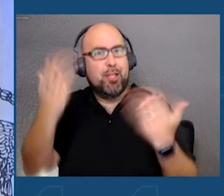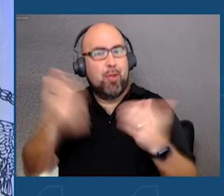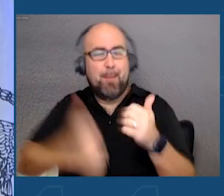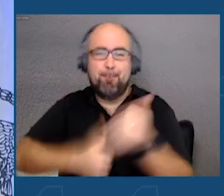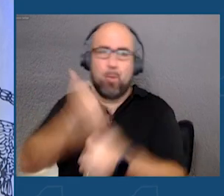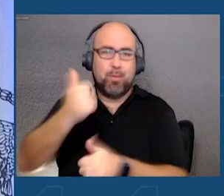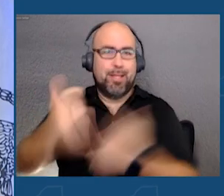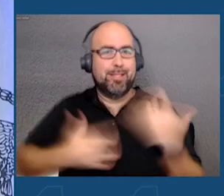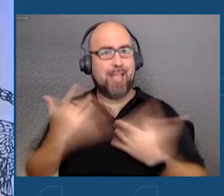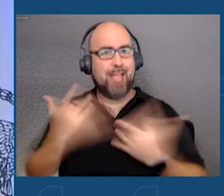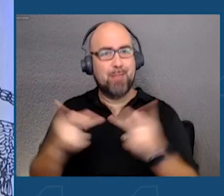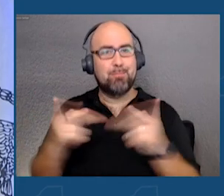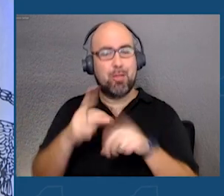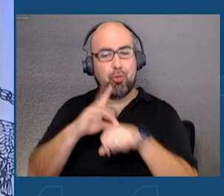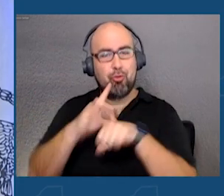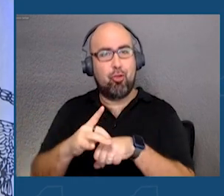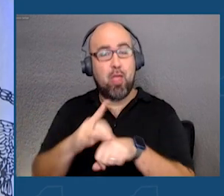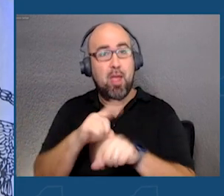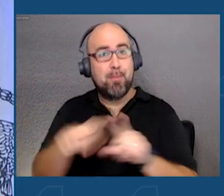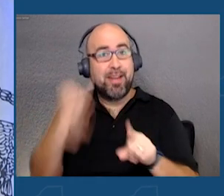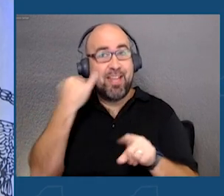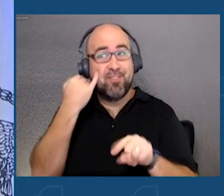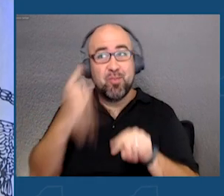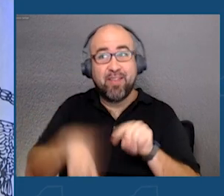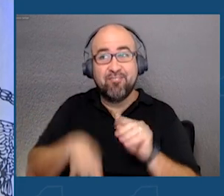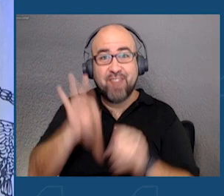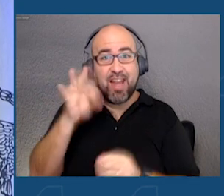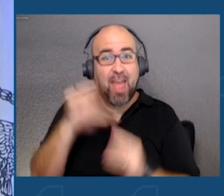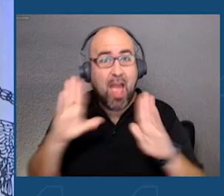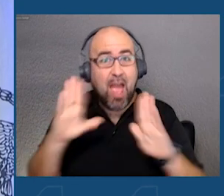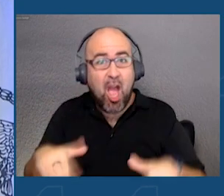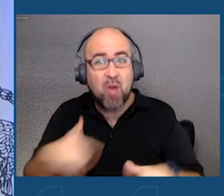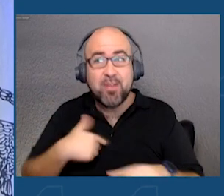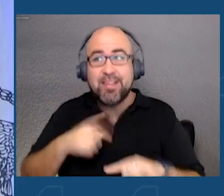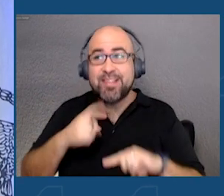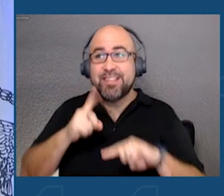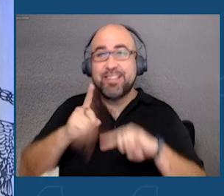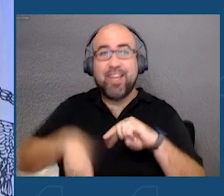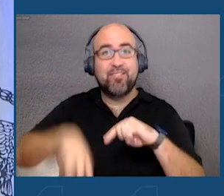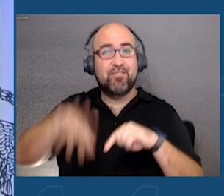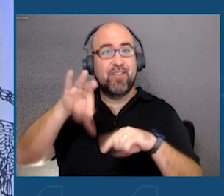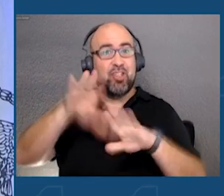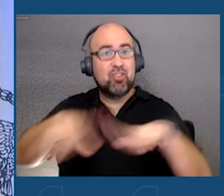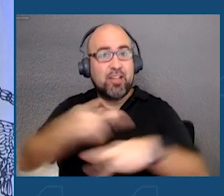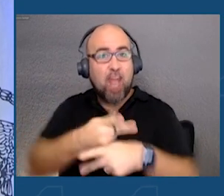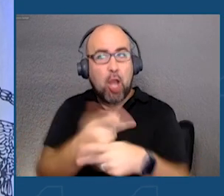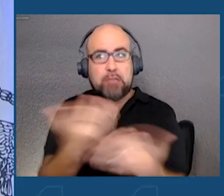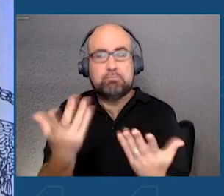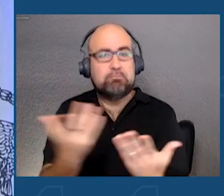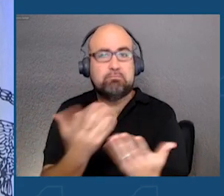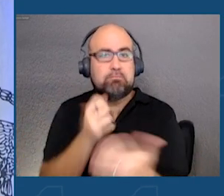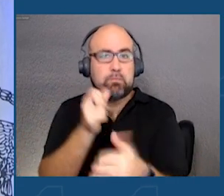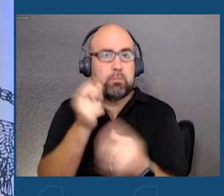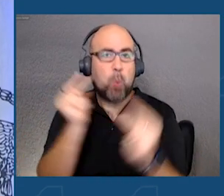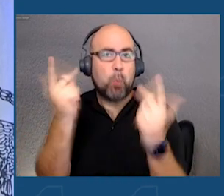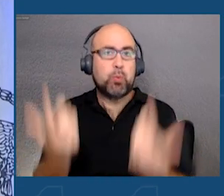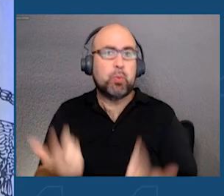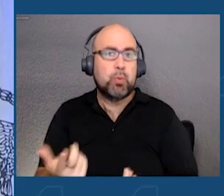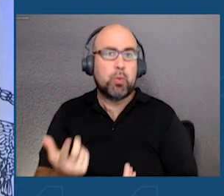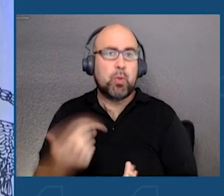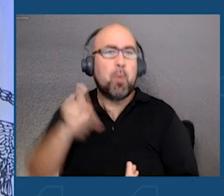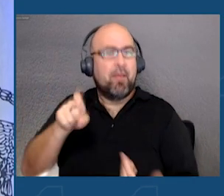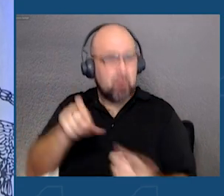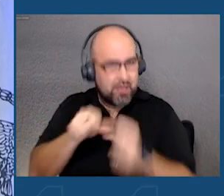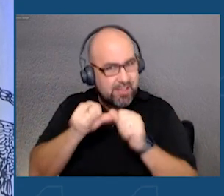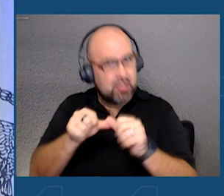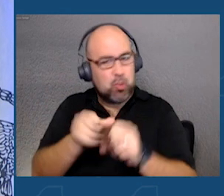if you can't find a house, you can't get the childcare, it just doesn't work. So we need to continue expanding access to